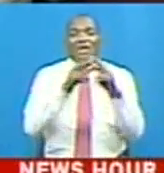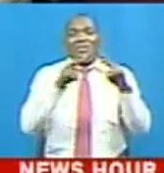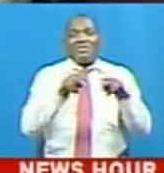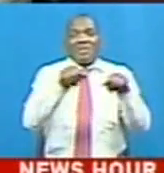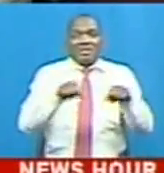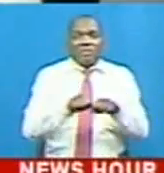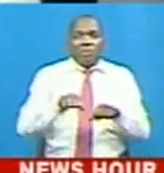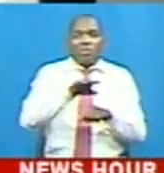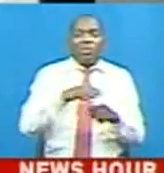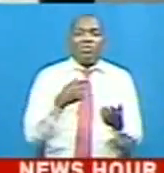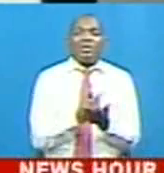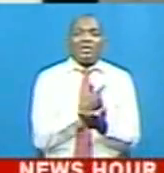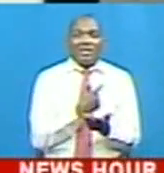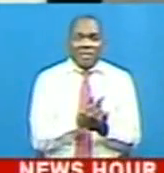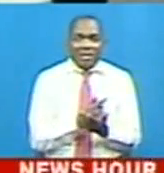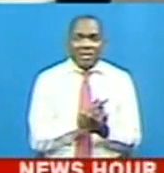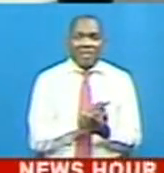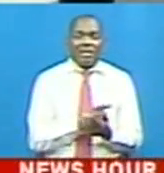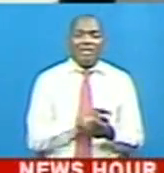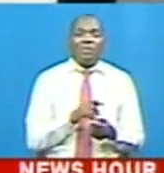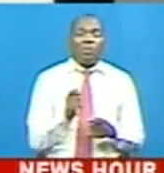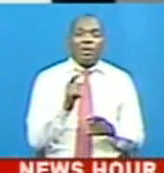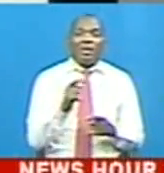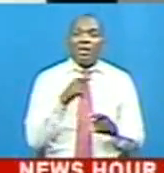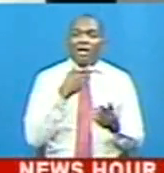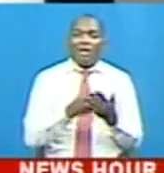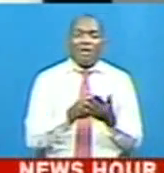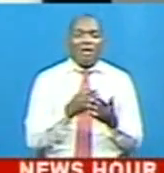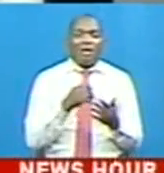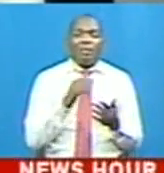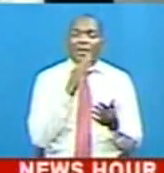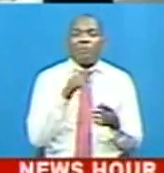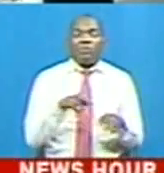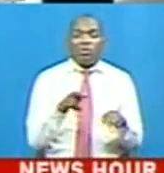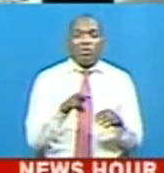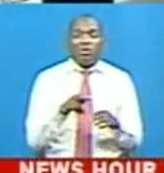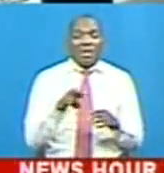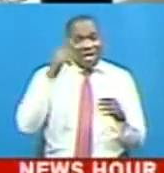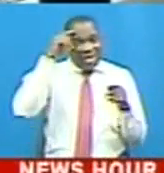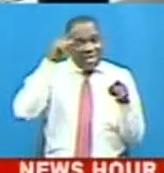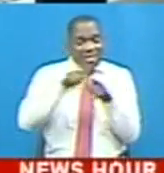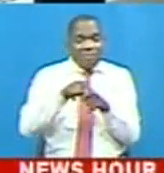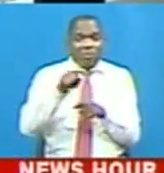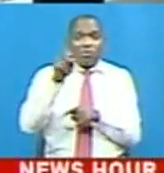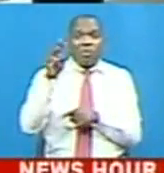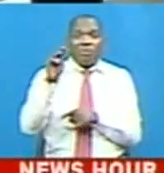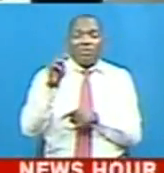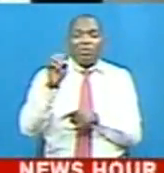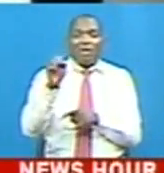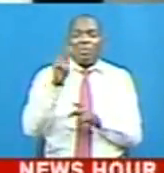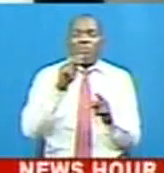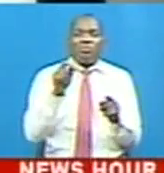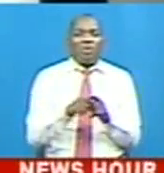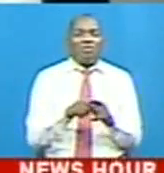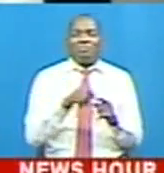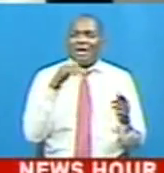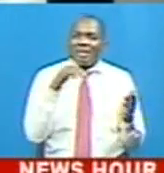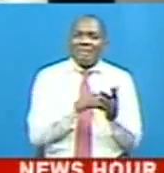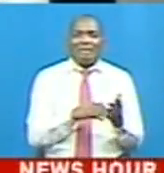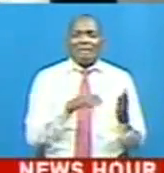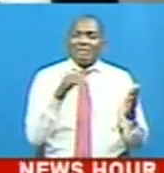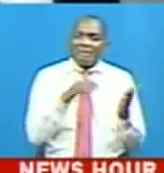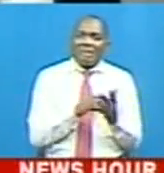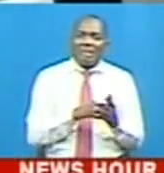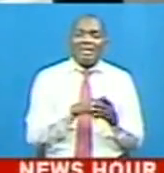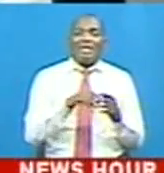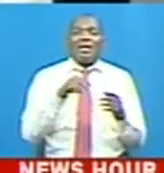remote areas in the country where roads are not in good condition. The $12 million agreement attracted a lot of criticism from the